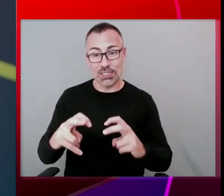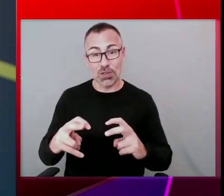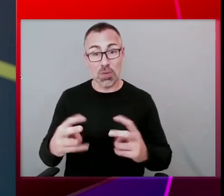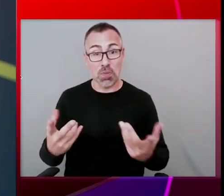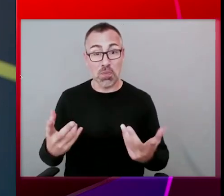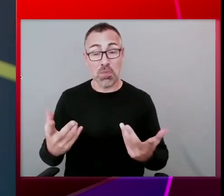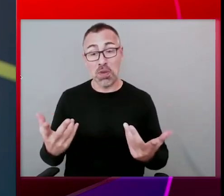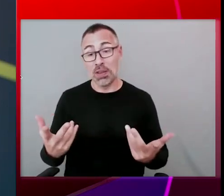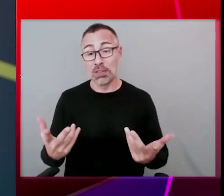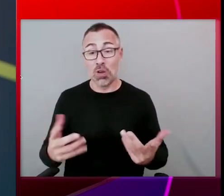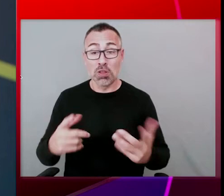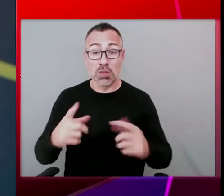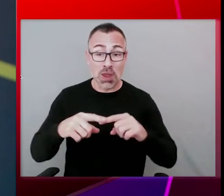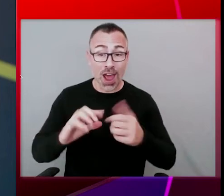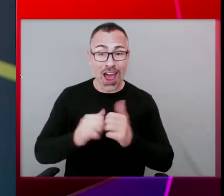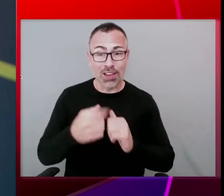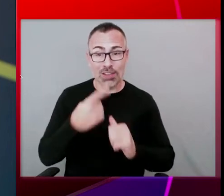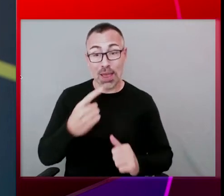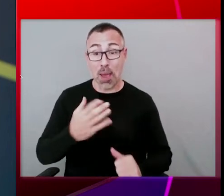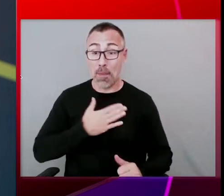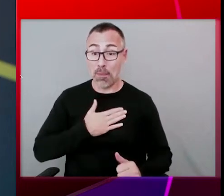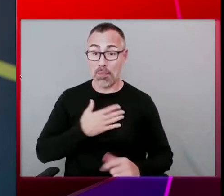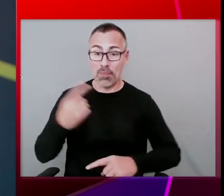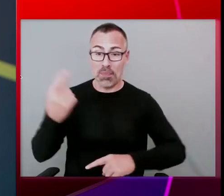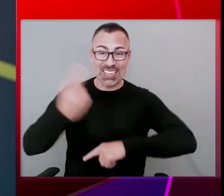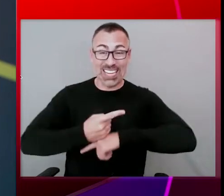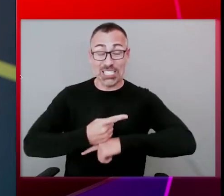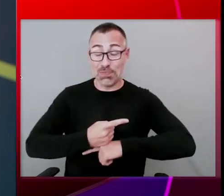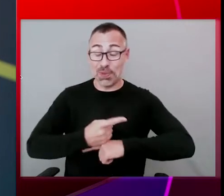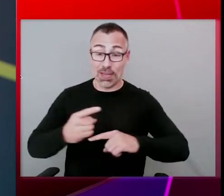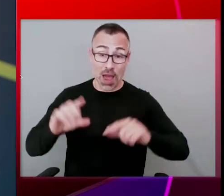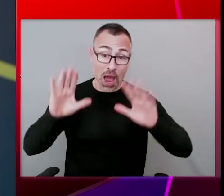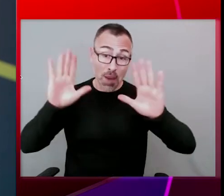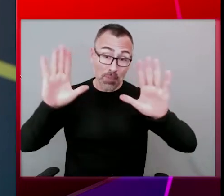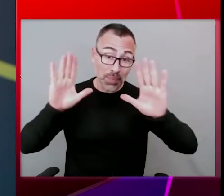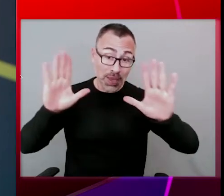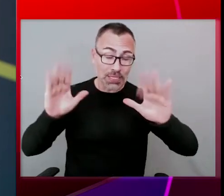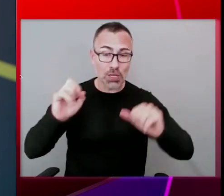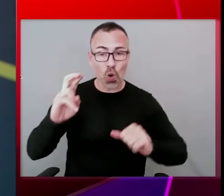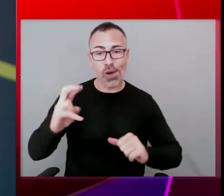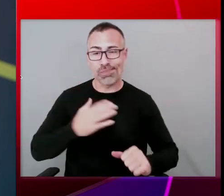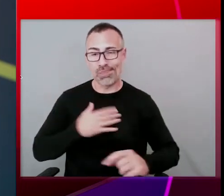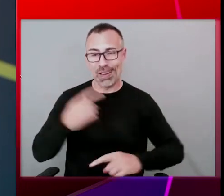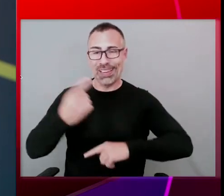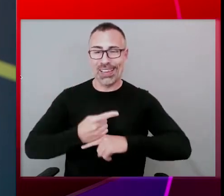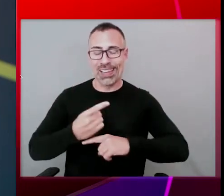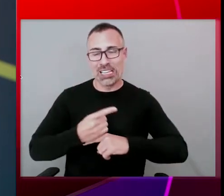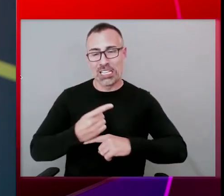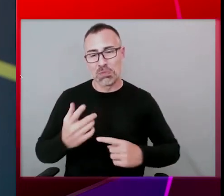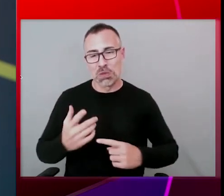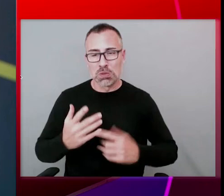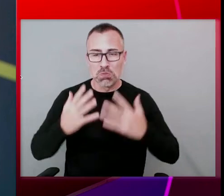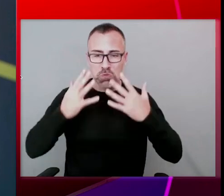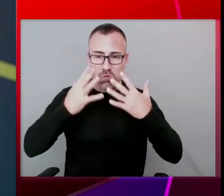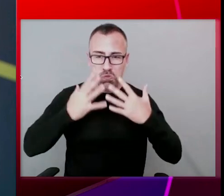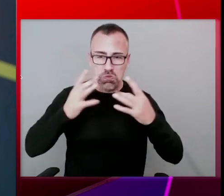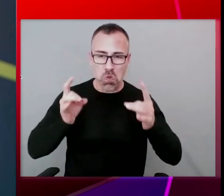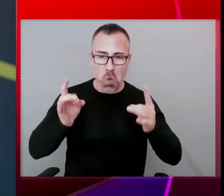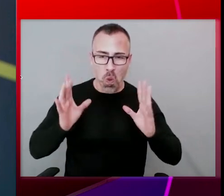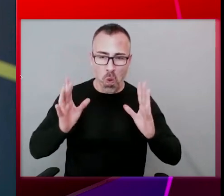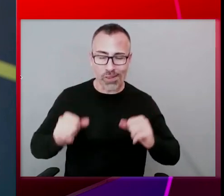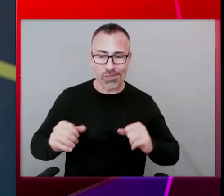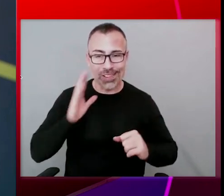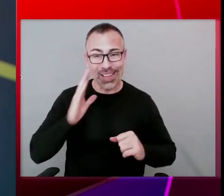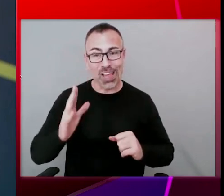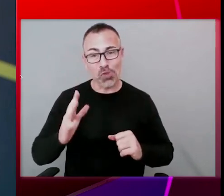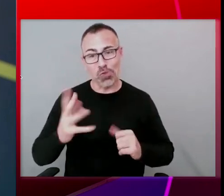day's been amazing, or my day's been awful, it will give you a positive or negative sentiment or a neutral sentiment. If you curse